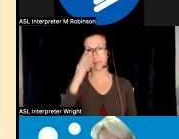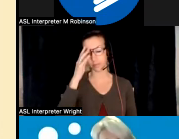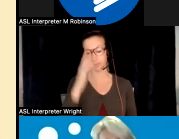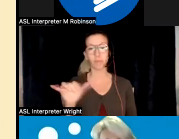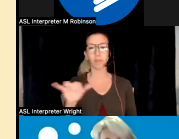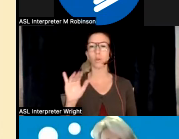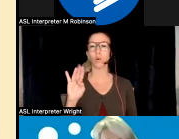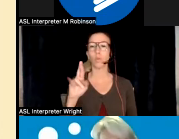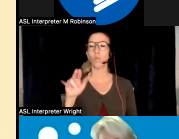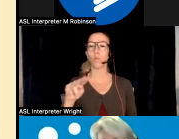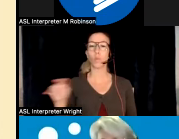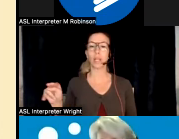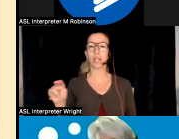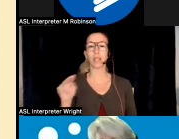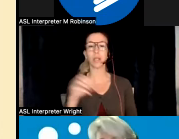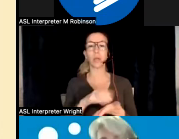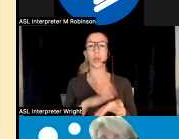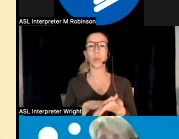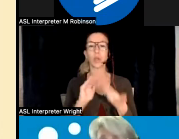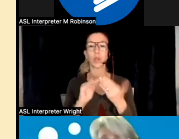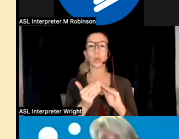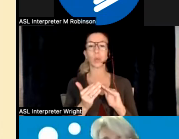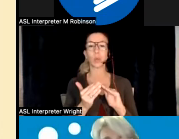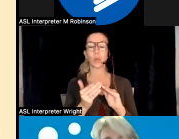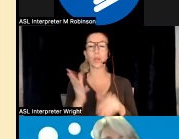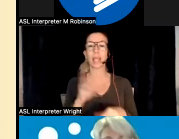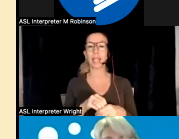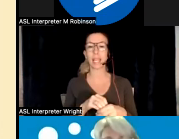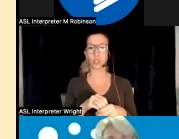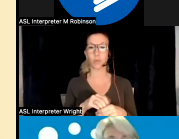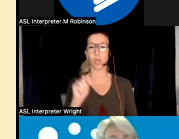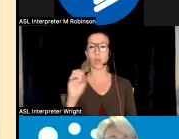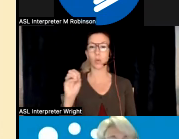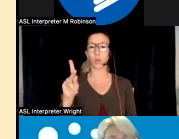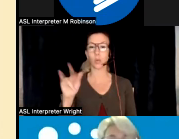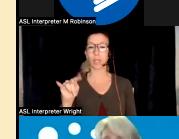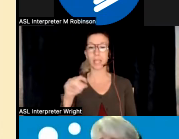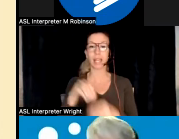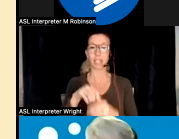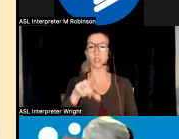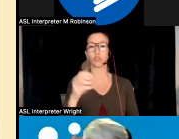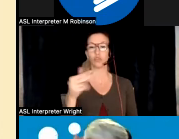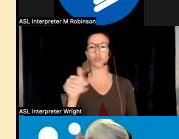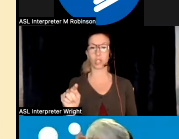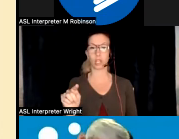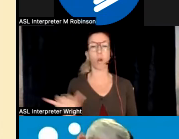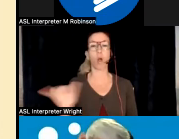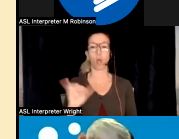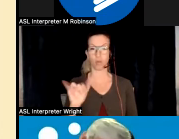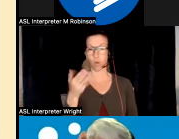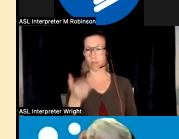the link to the community engagement toolkit in the chat, as well as to the Caltrin